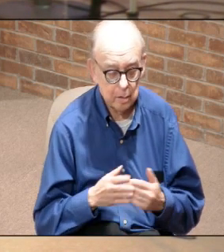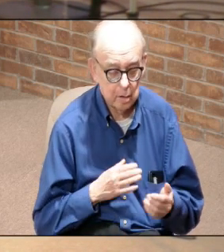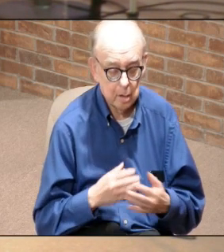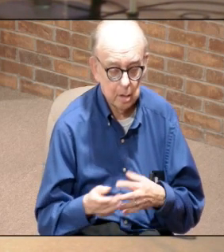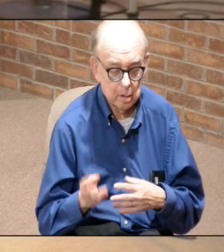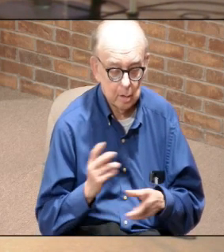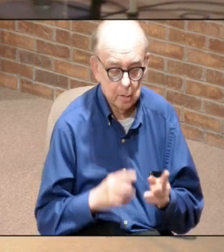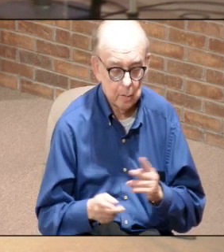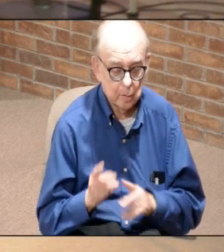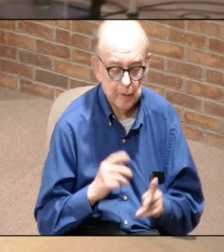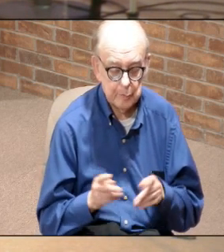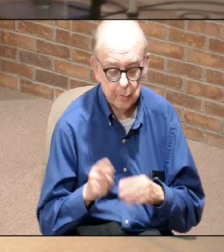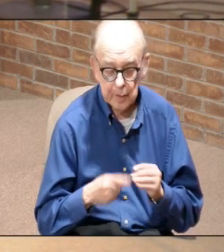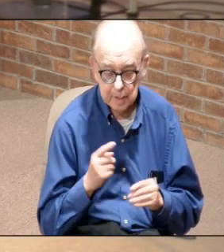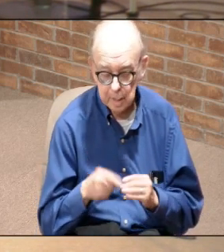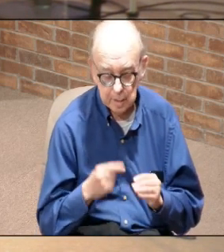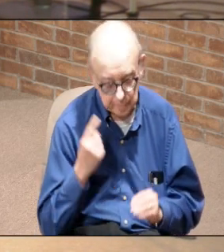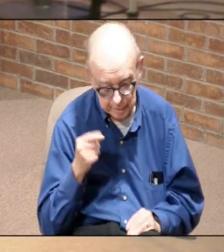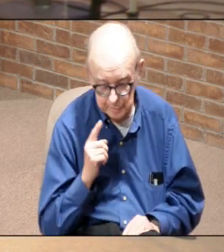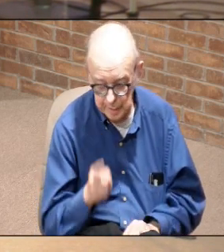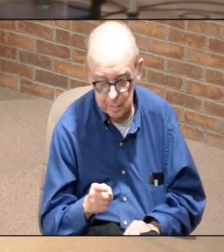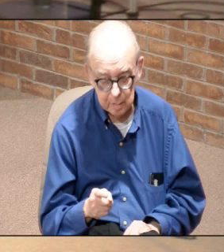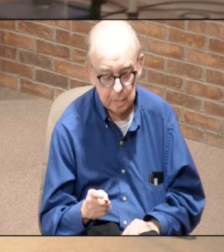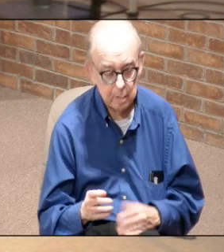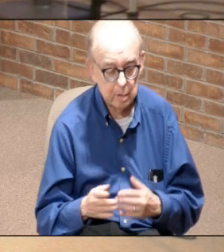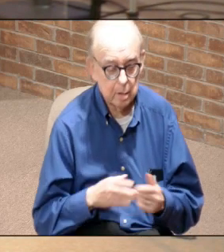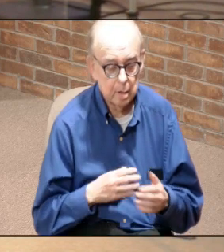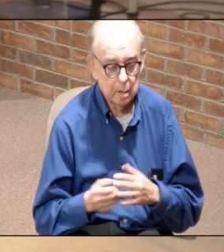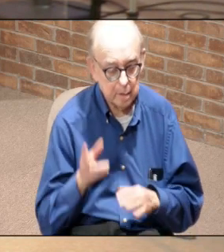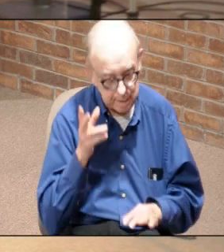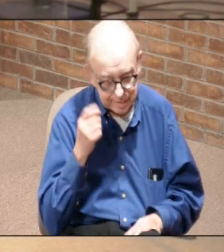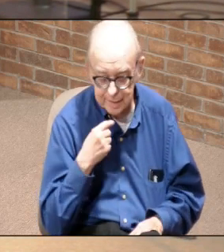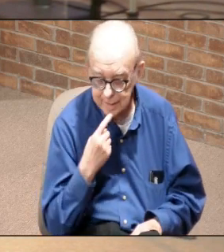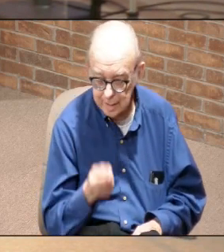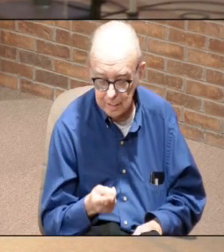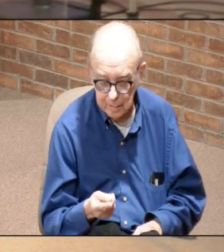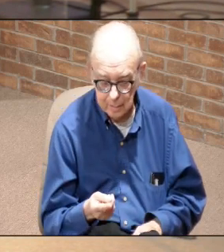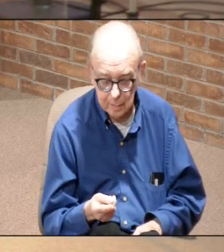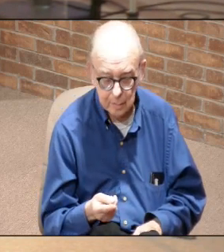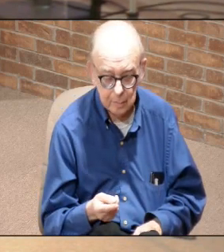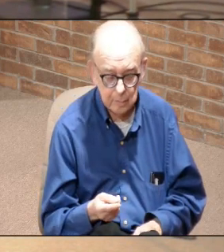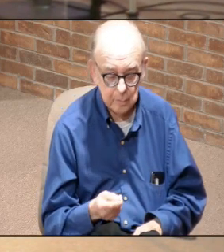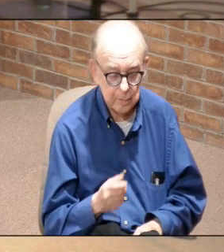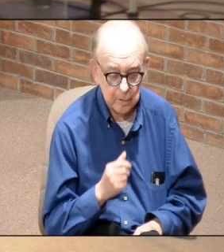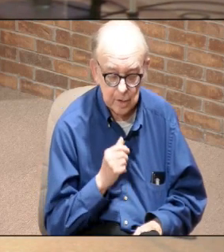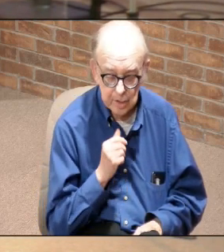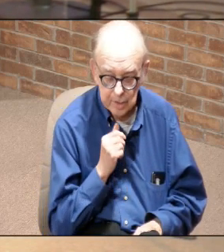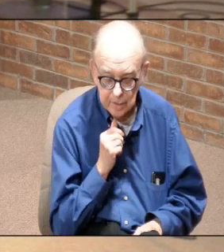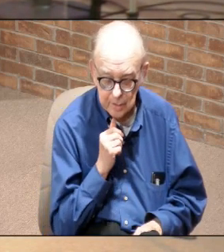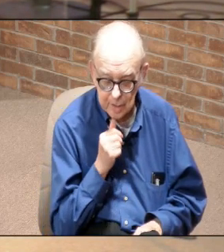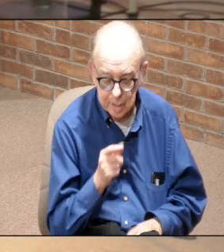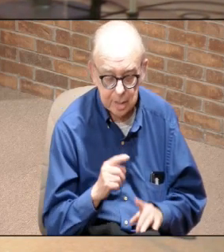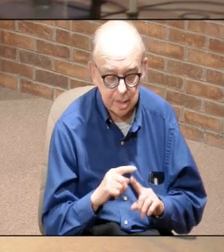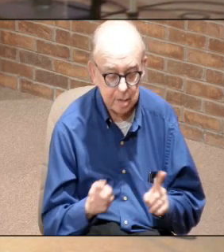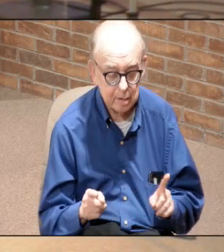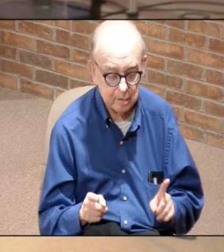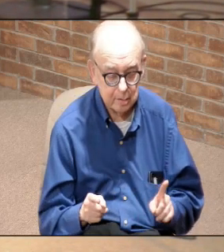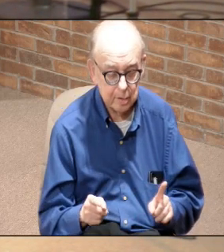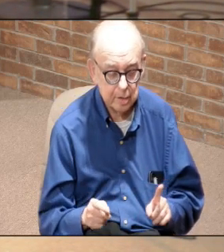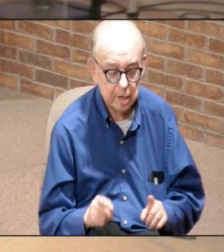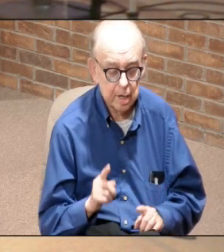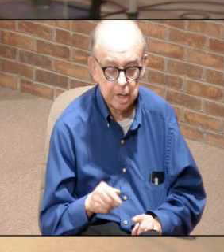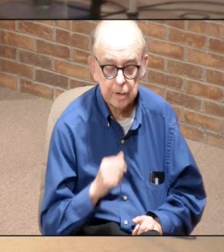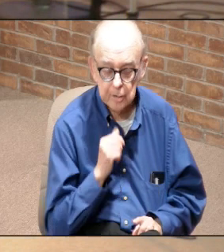what people may think about you, no matter what Satan is telling you, you're not abnormal and you are not